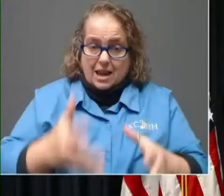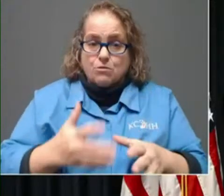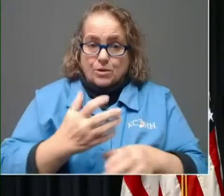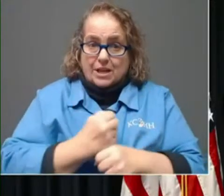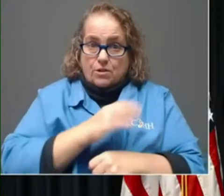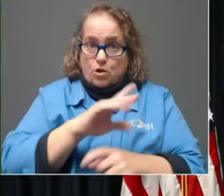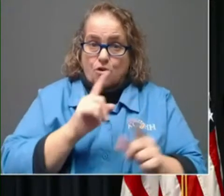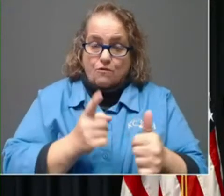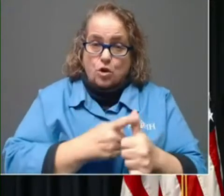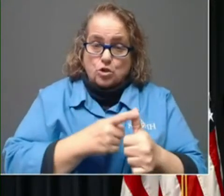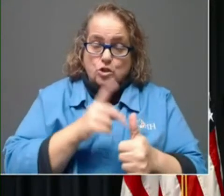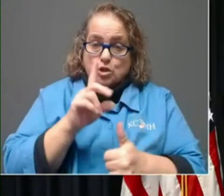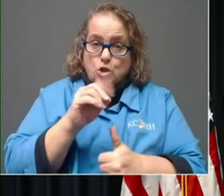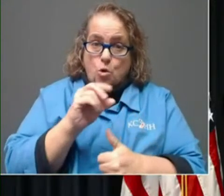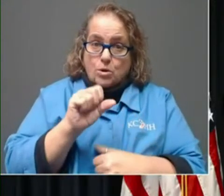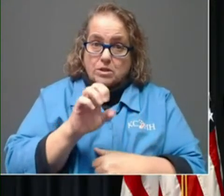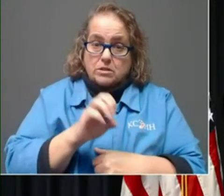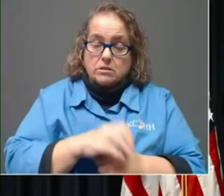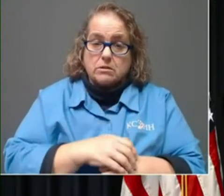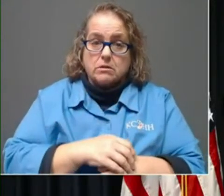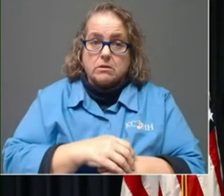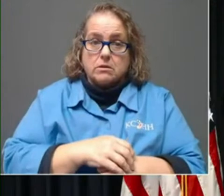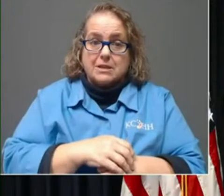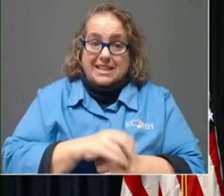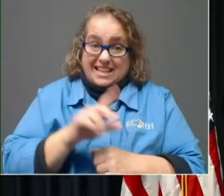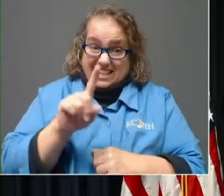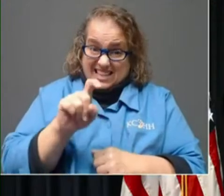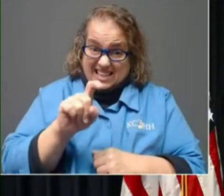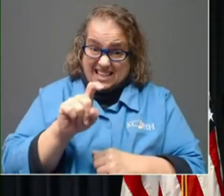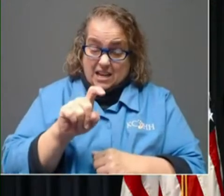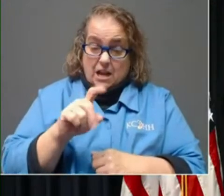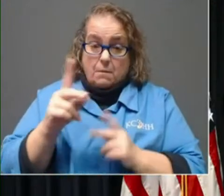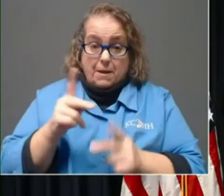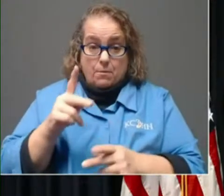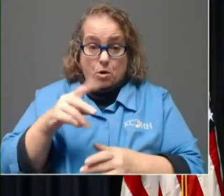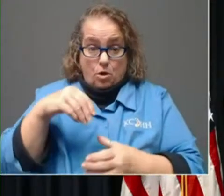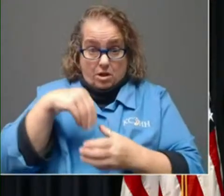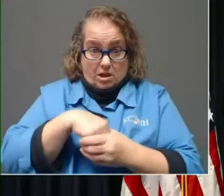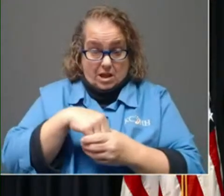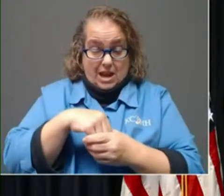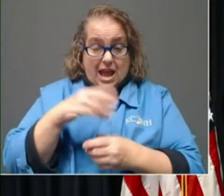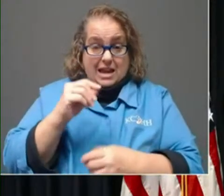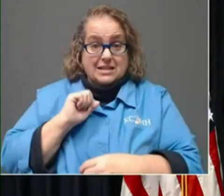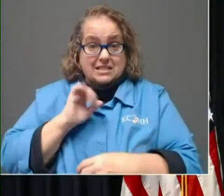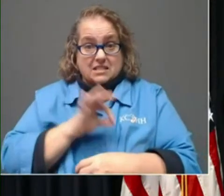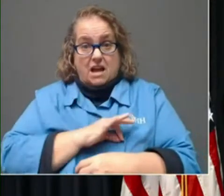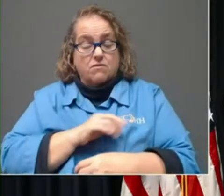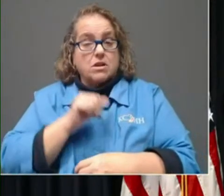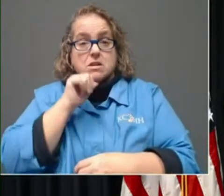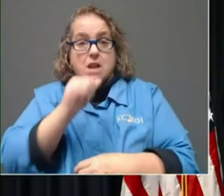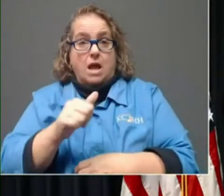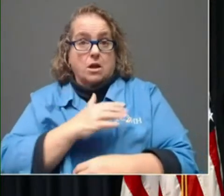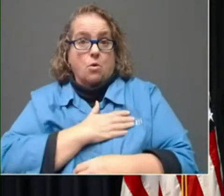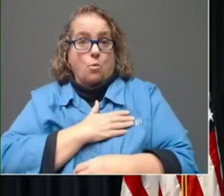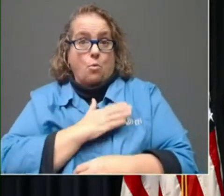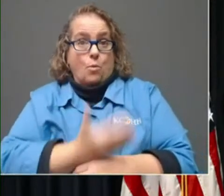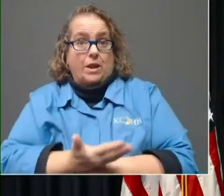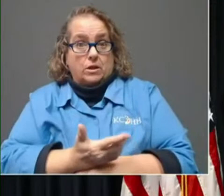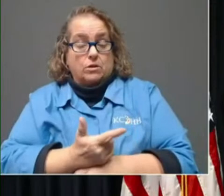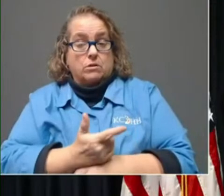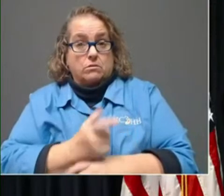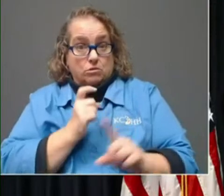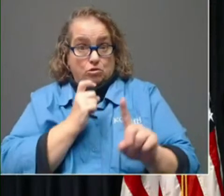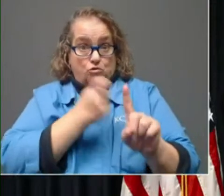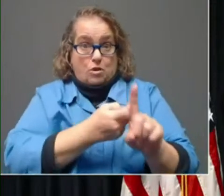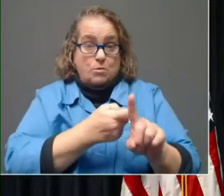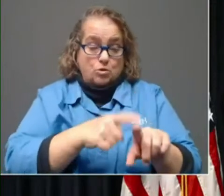question is unwillingness among residents and staff at these places to get the vaccine contributing to the slow pace of